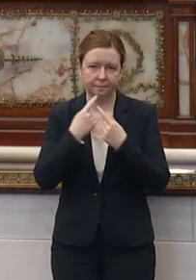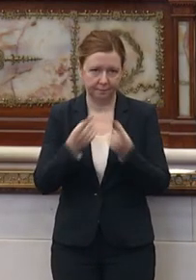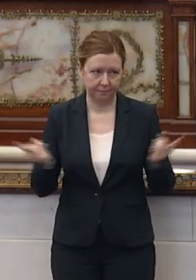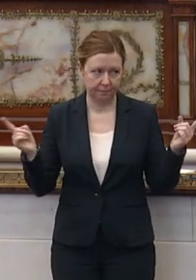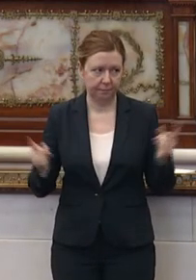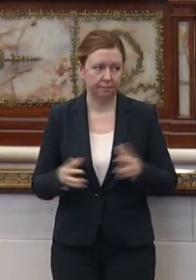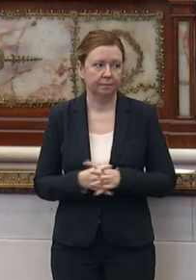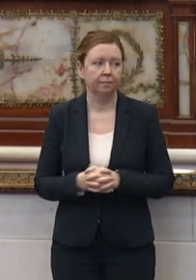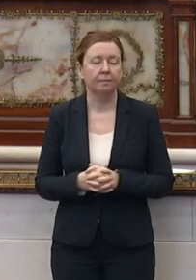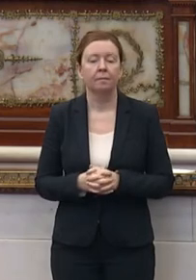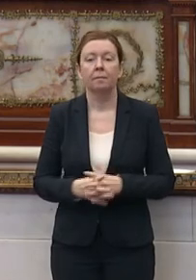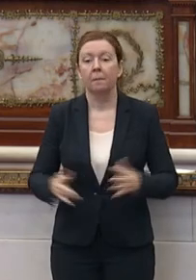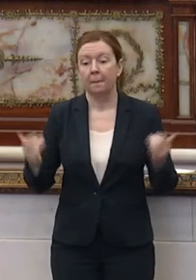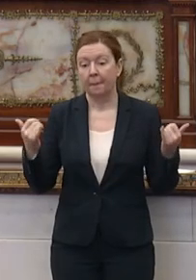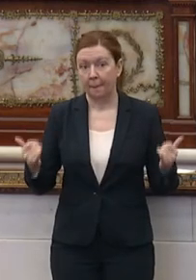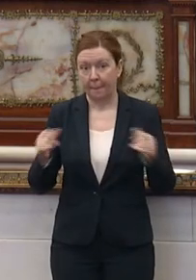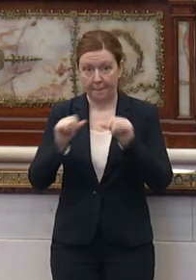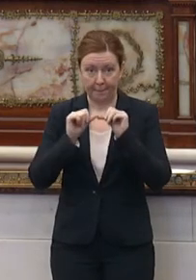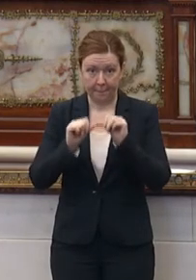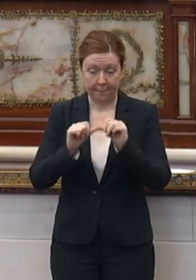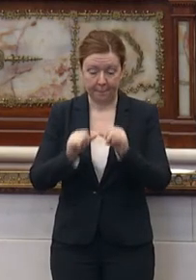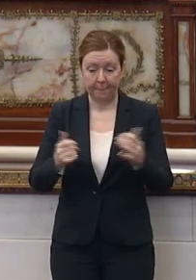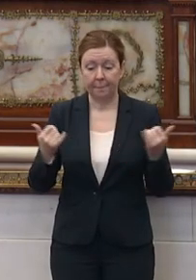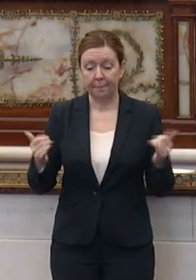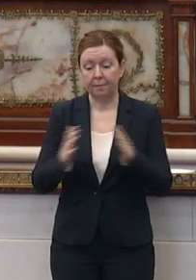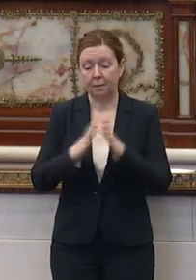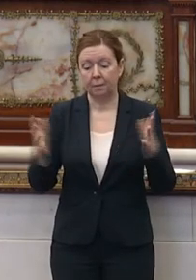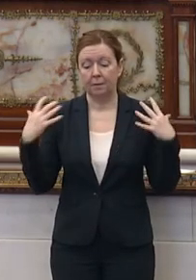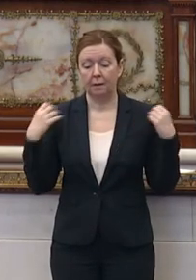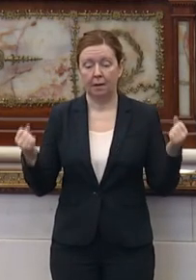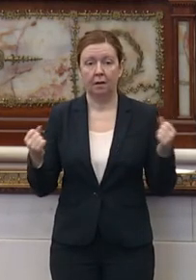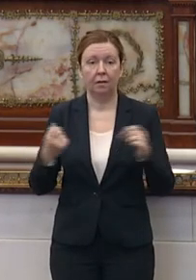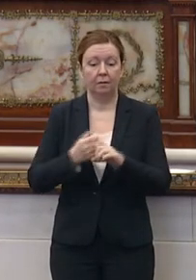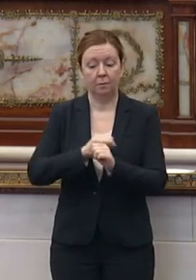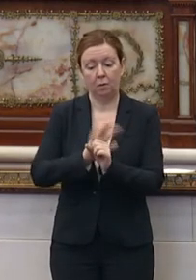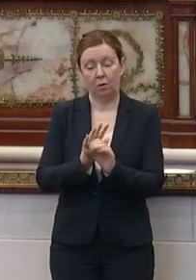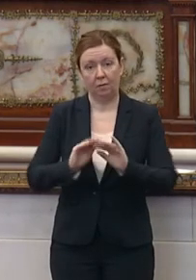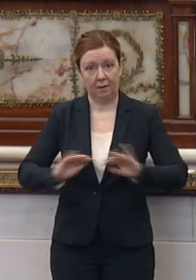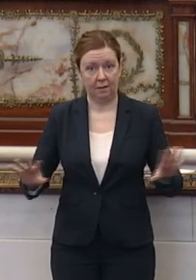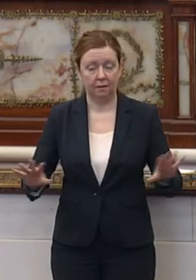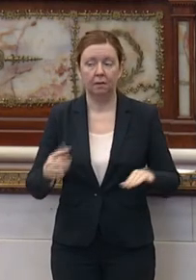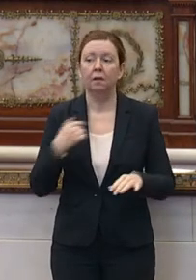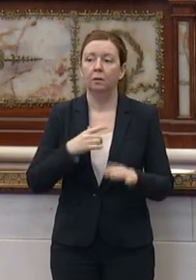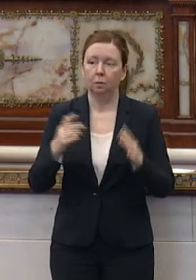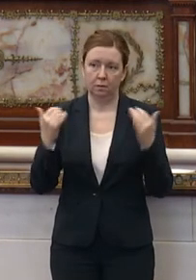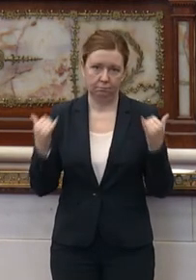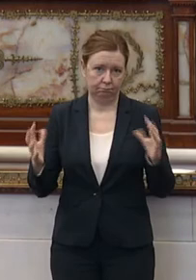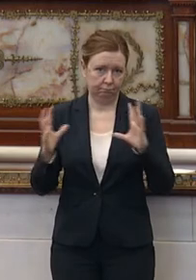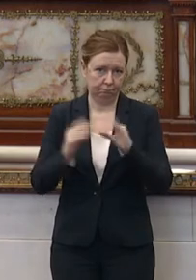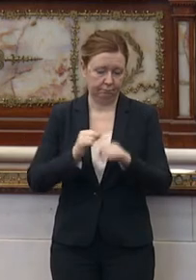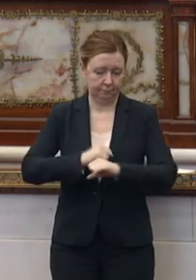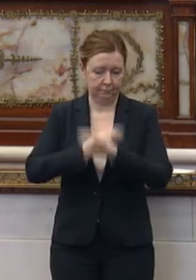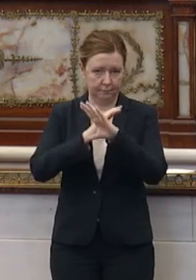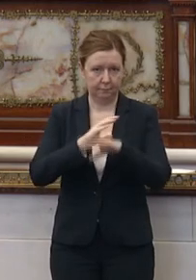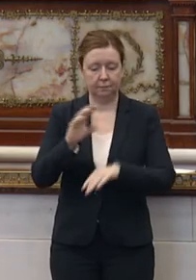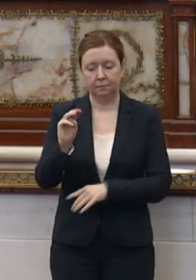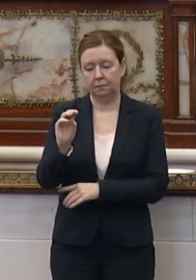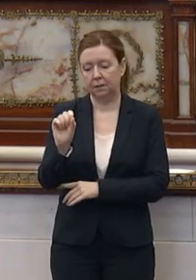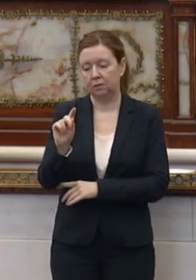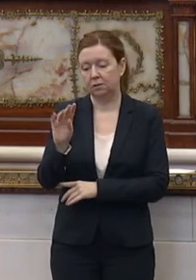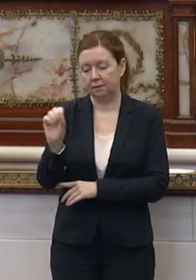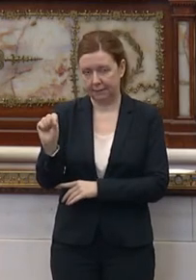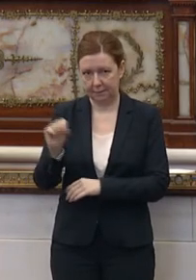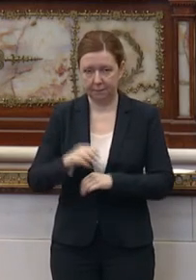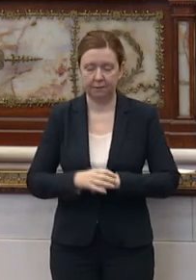announcement. Due to the continuing threat to public health from COVID-19, City Council is currently meeting remotely. We are using Microsoft Teams to